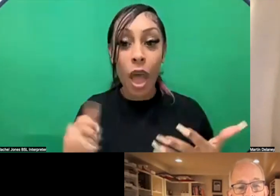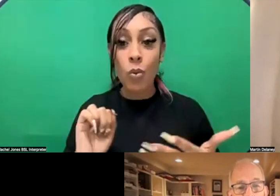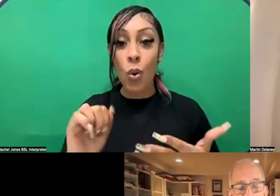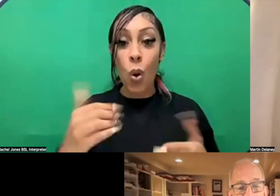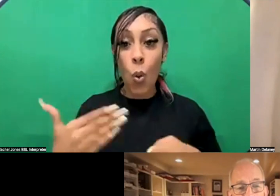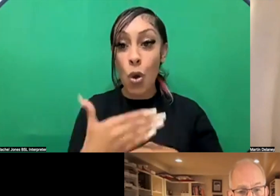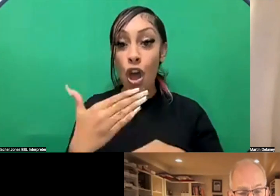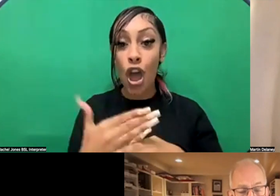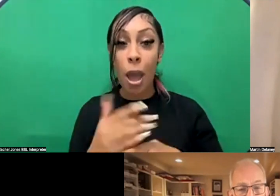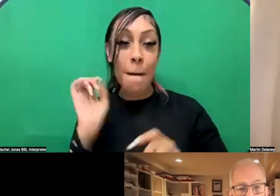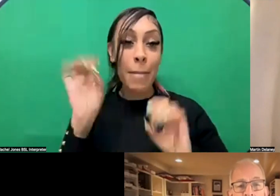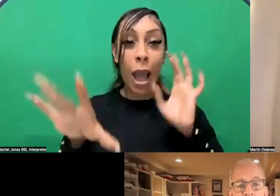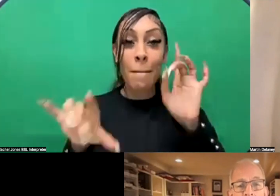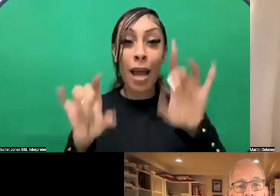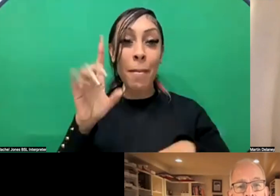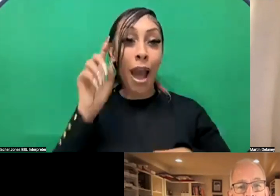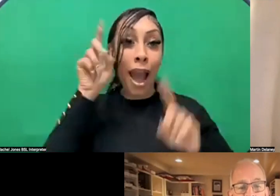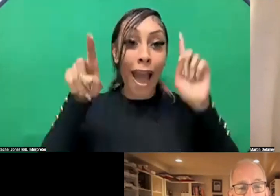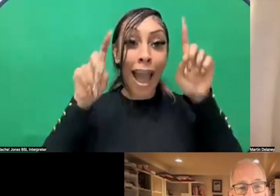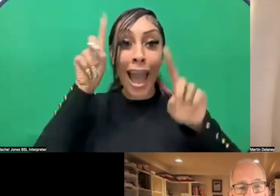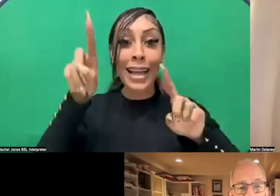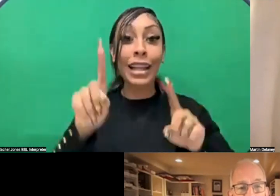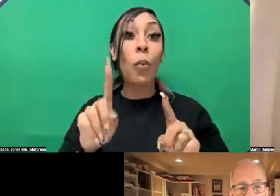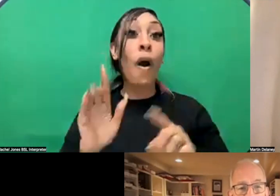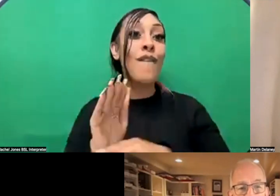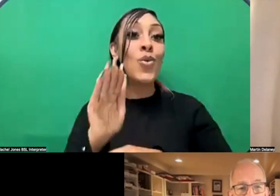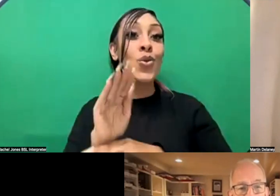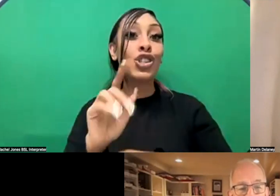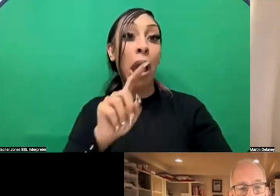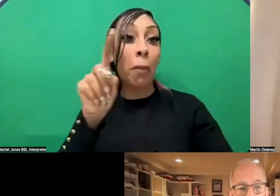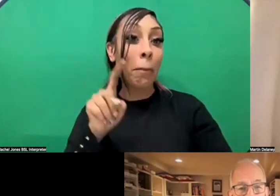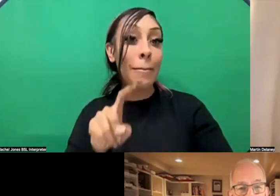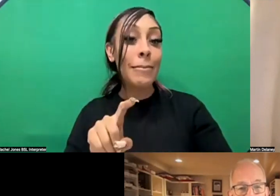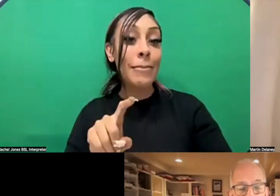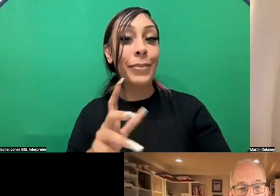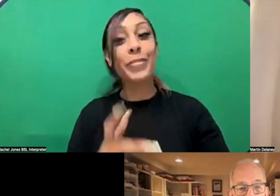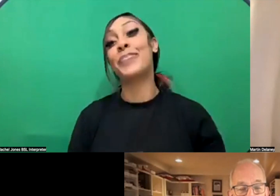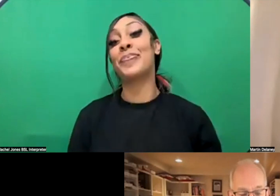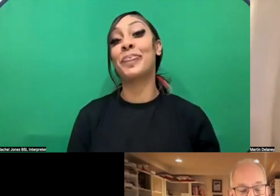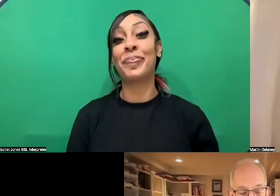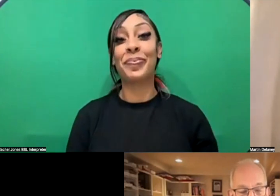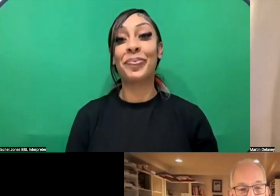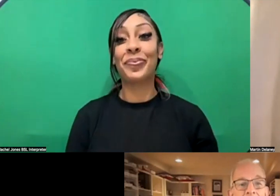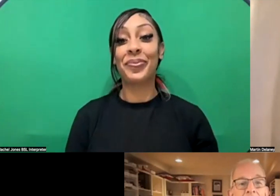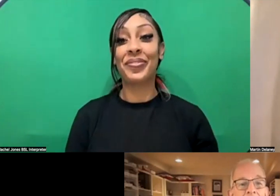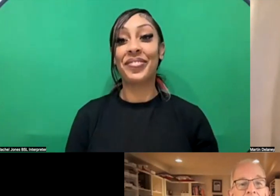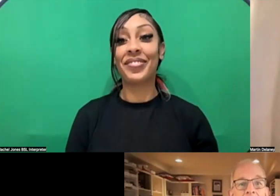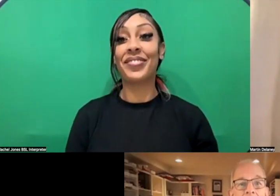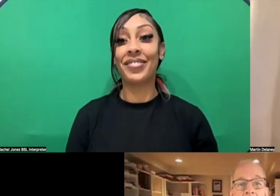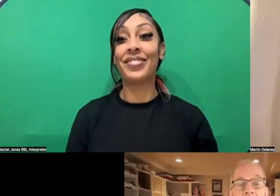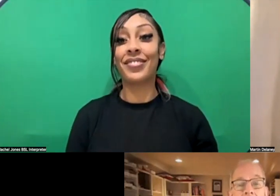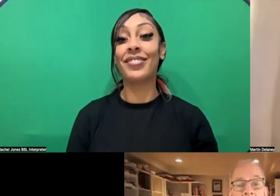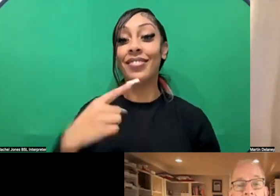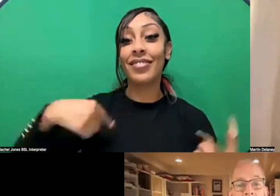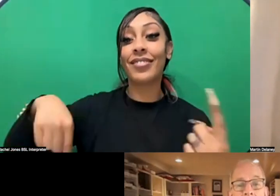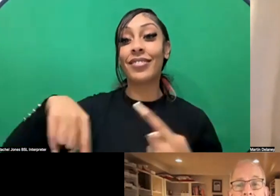any ideas you might have around what we might do in the future. And then, of course, this will lead us to our Q&A. For everybody else, we have some